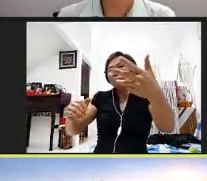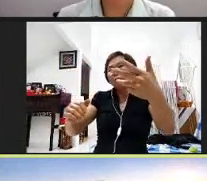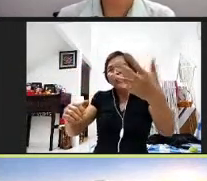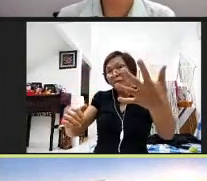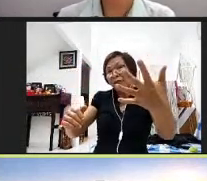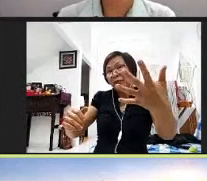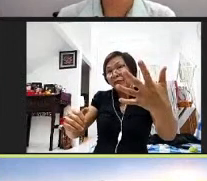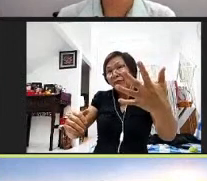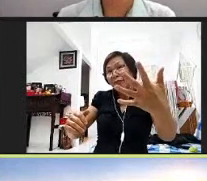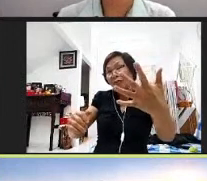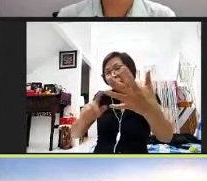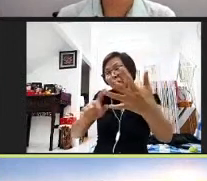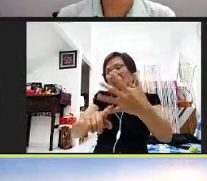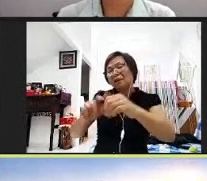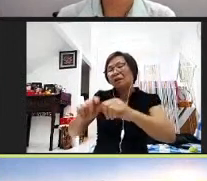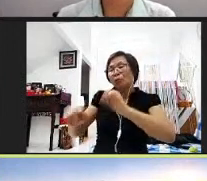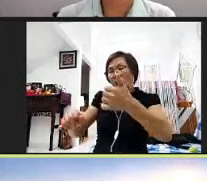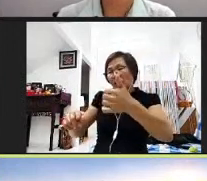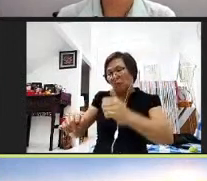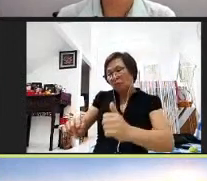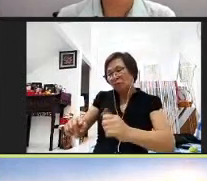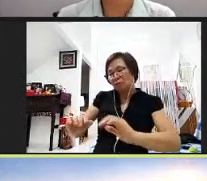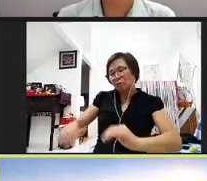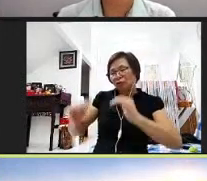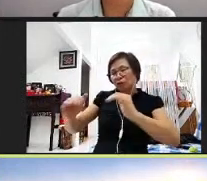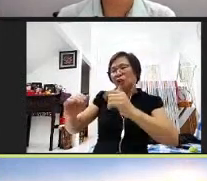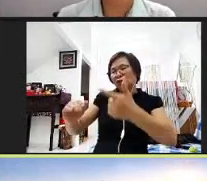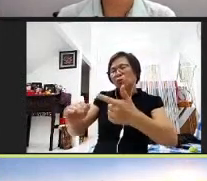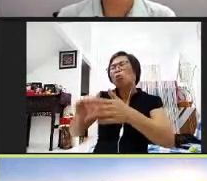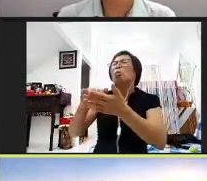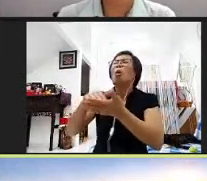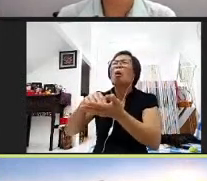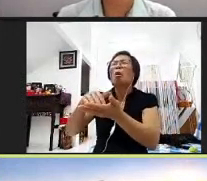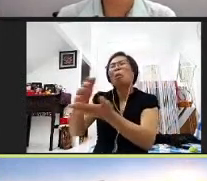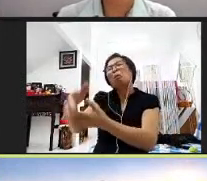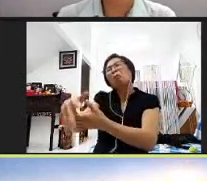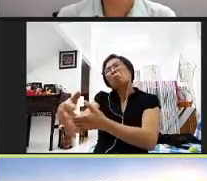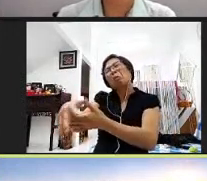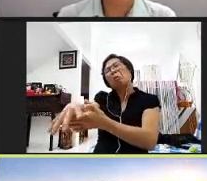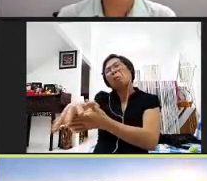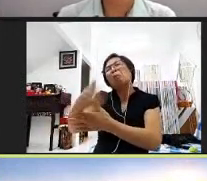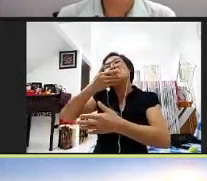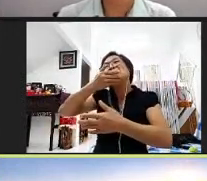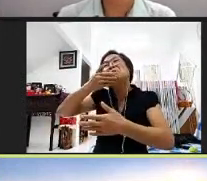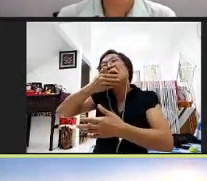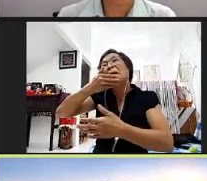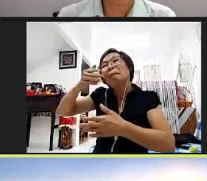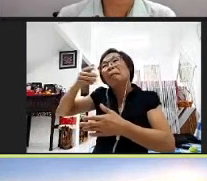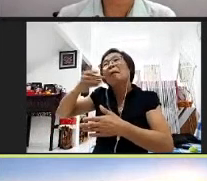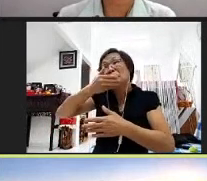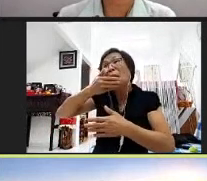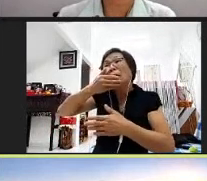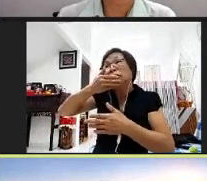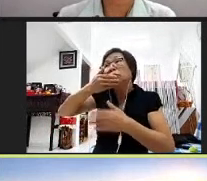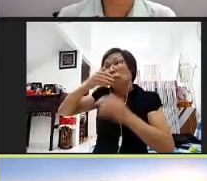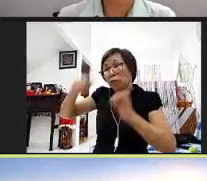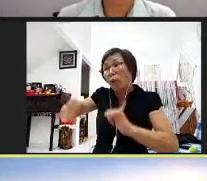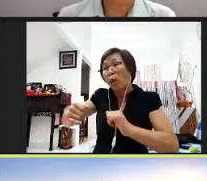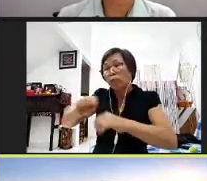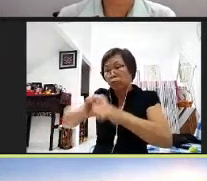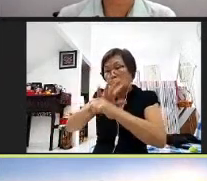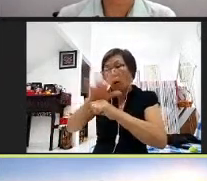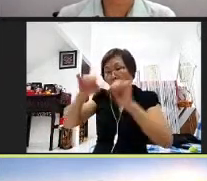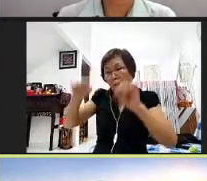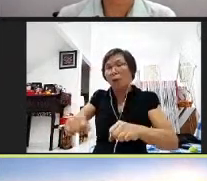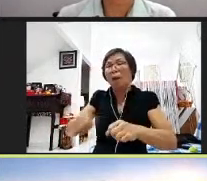people with stage 2, mild symptoms, mild disease, and young people can also be affected. So the best